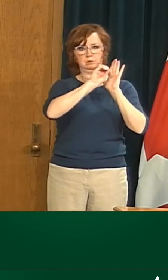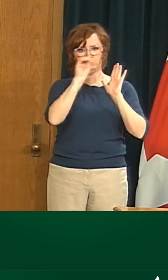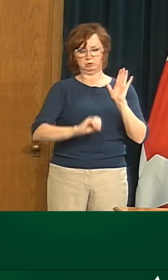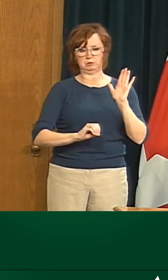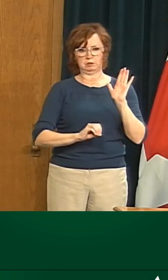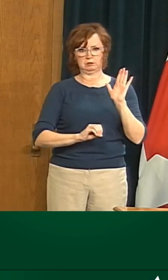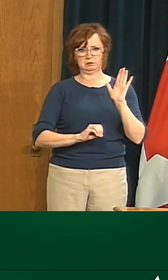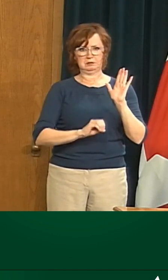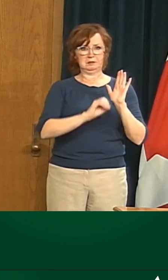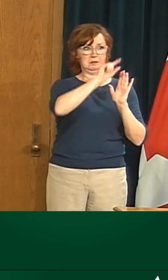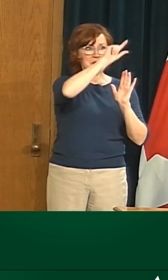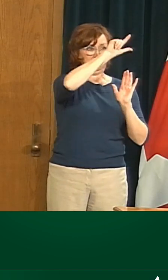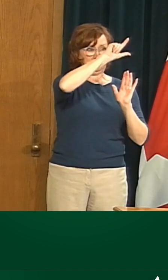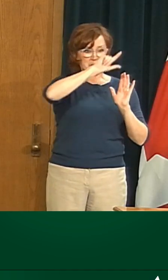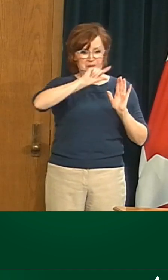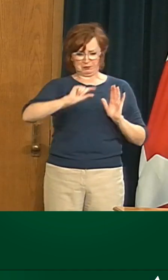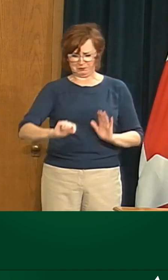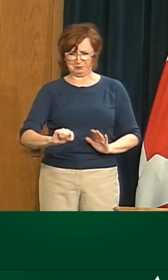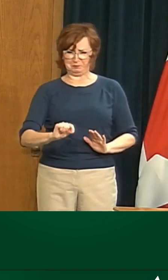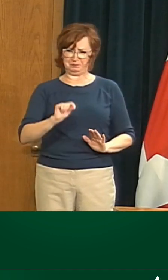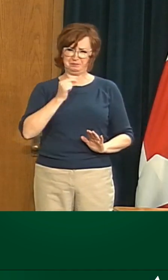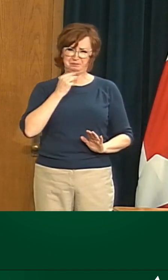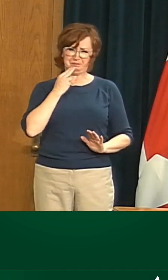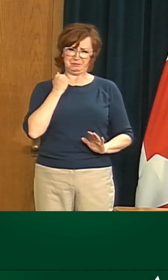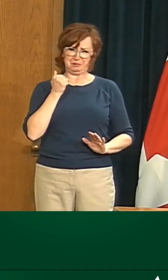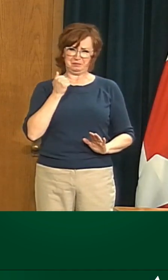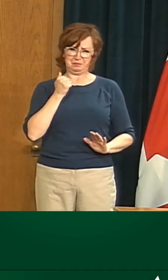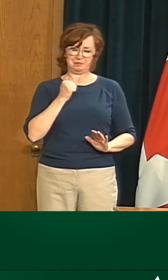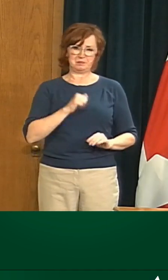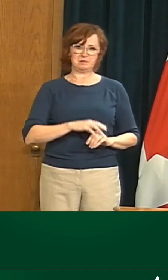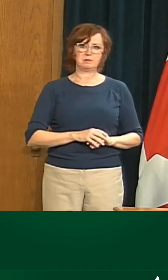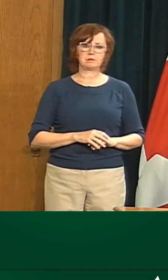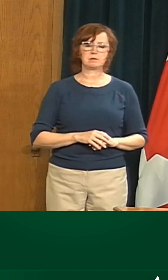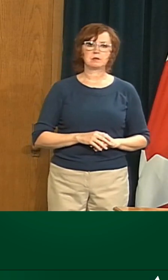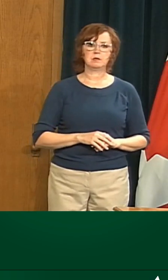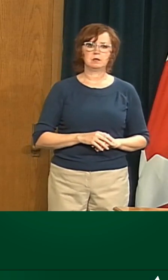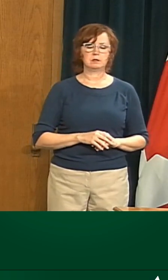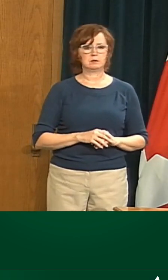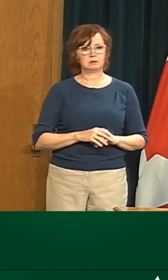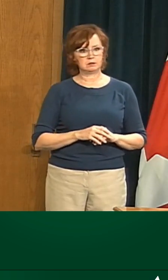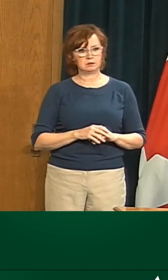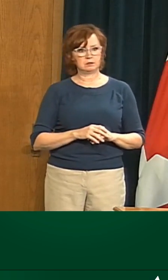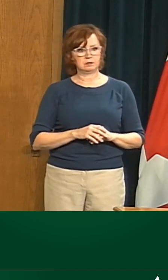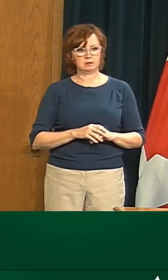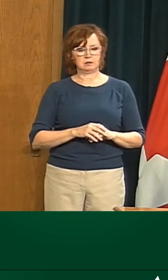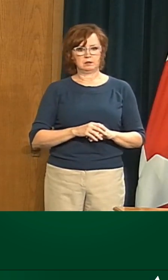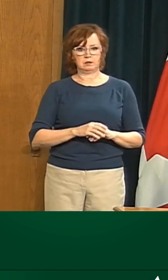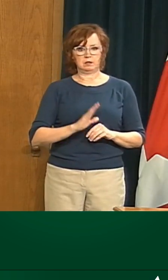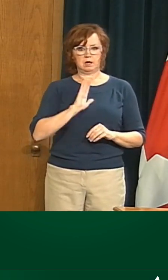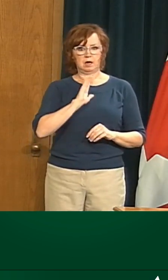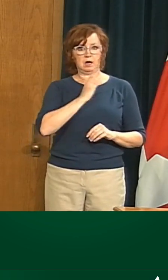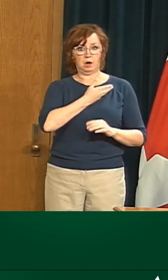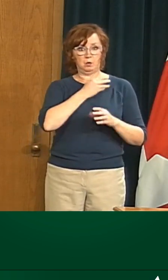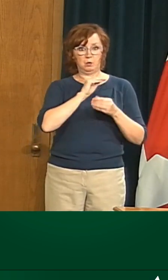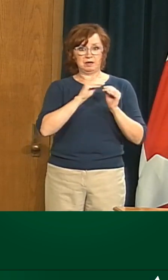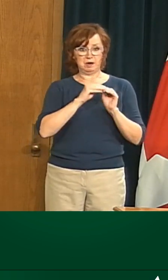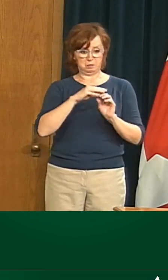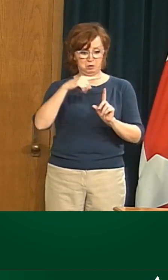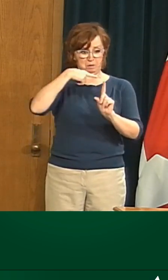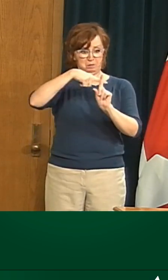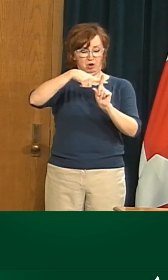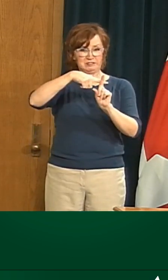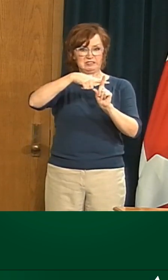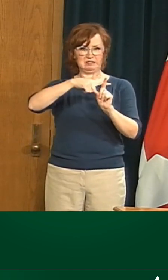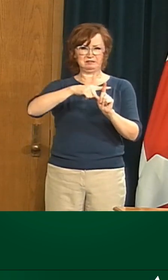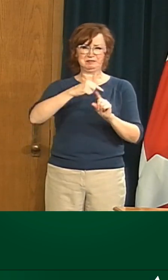lower overall number of tests, and we want to maintain that as high as possible, our test positivity rate is not high, which means that we are